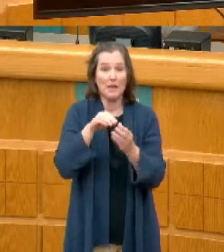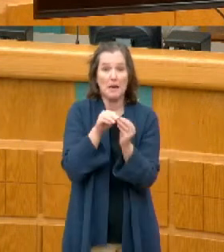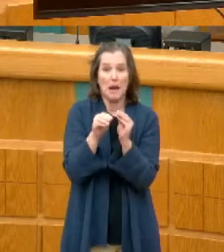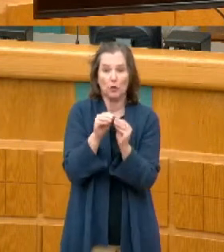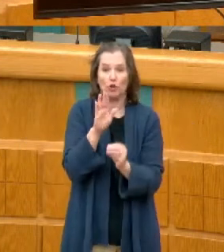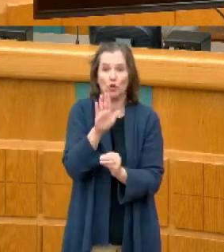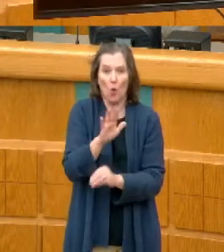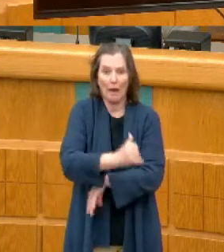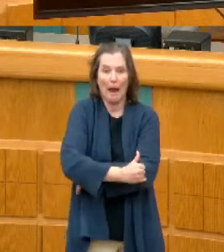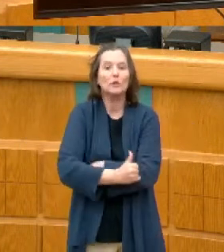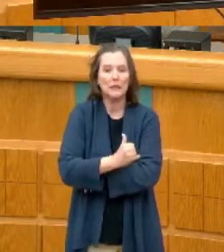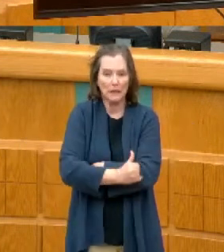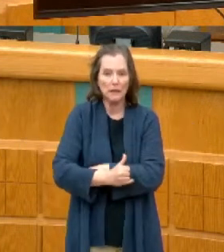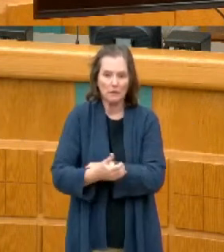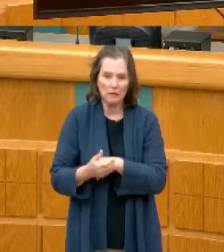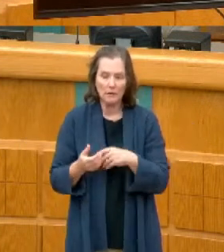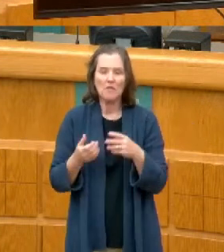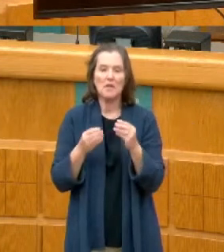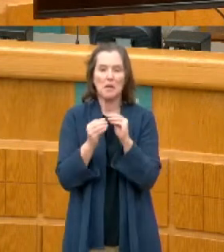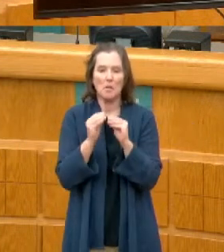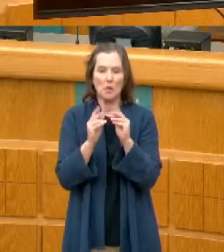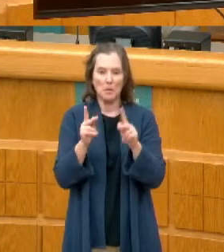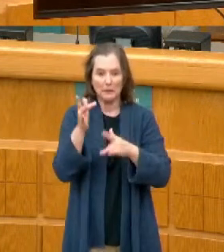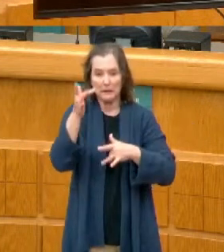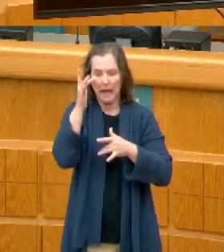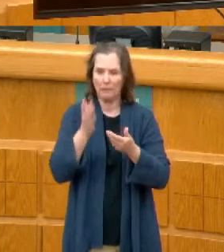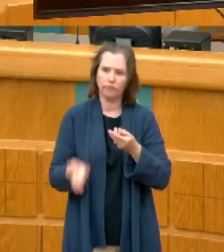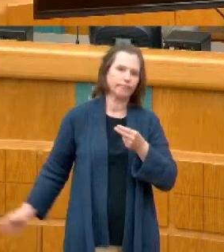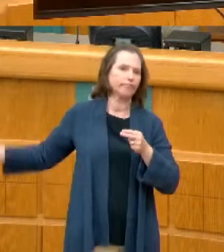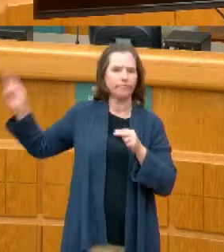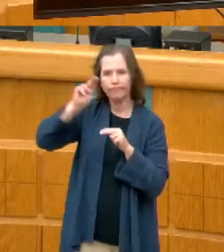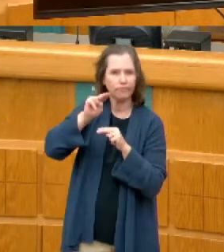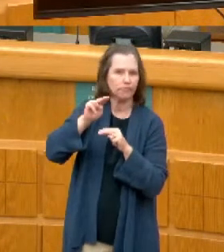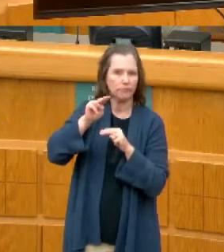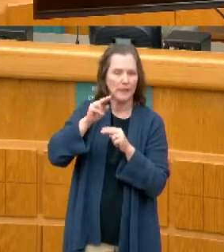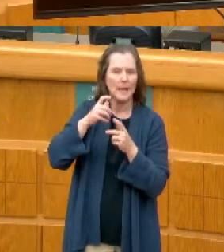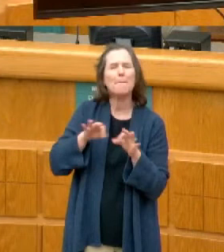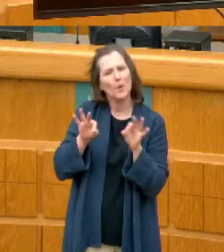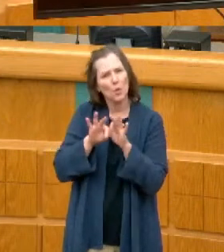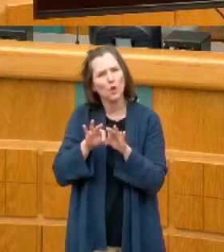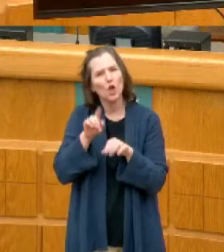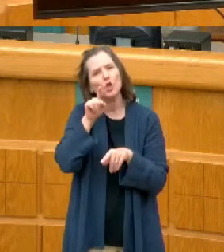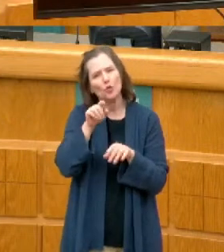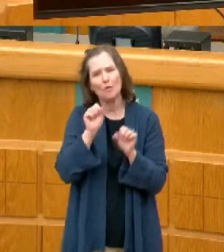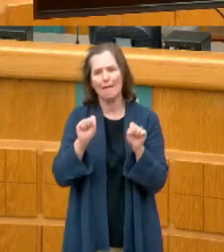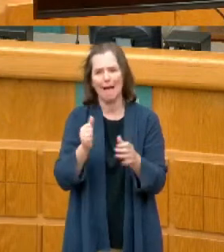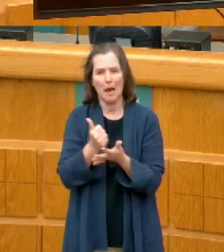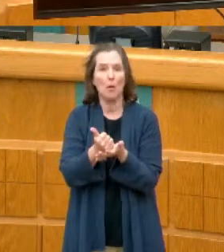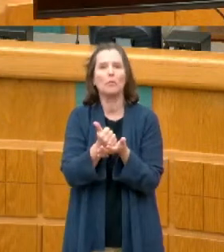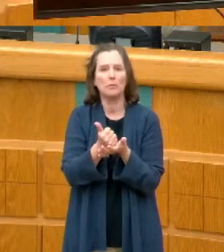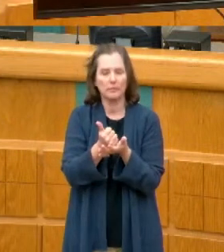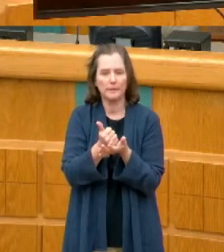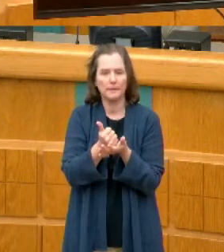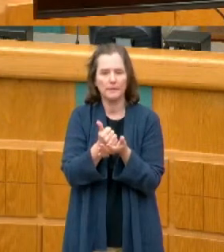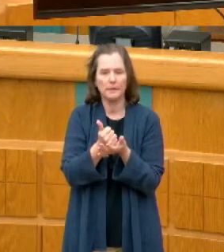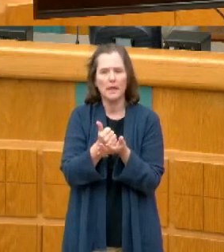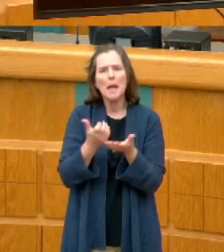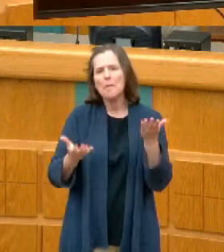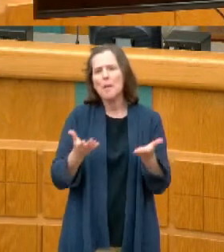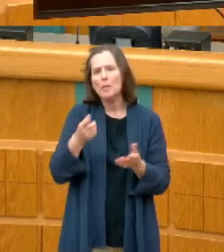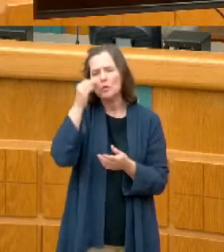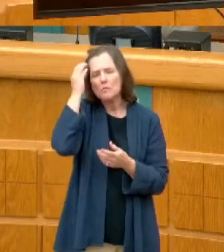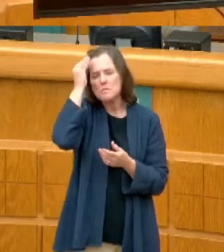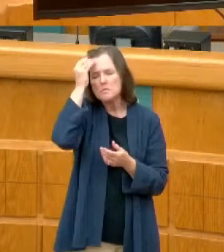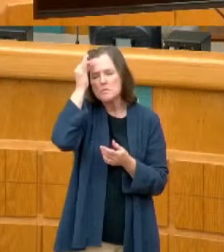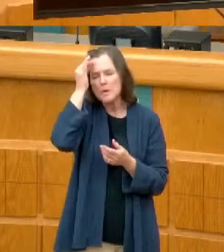county, and you can help us. Now, many of you are going to be wondering about yesterday's announcement from the CDC regarding